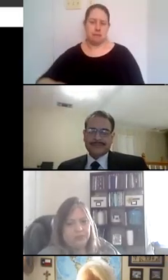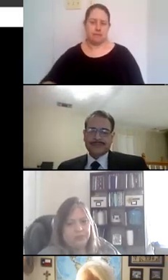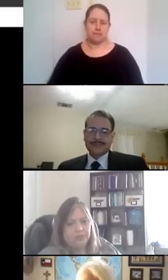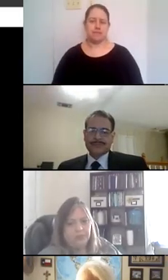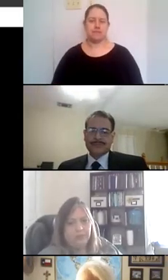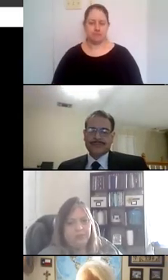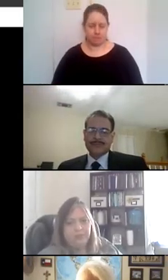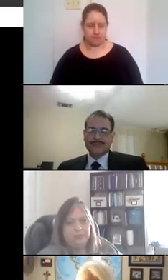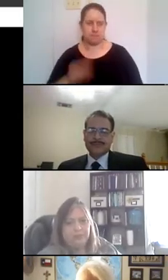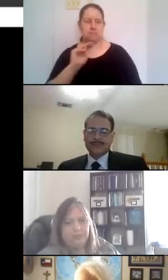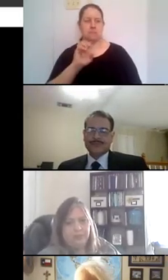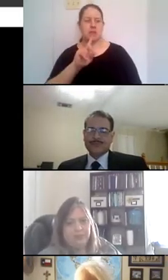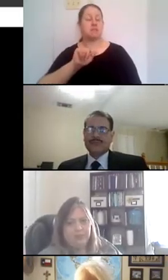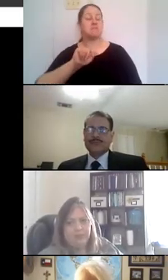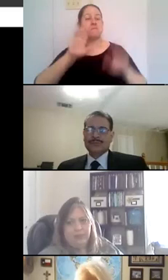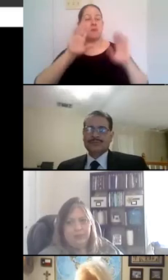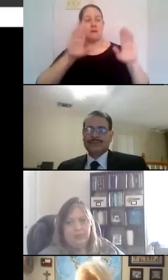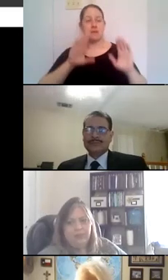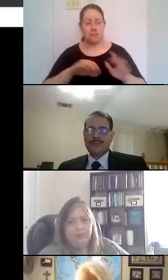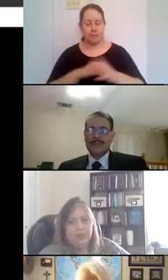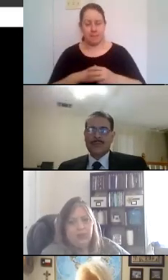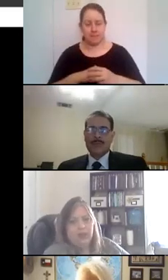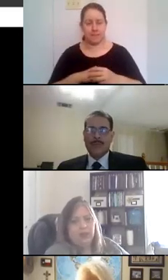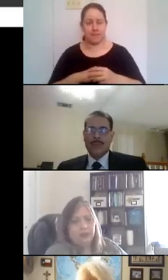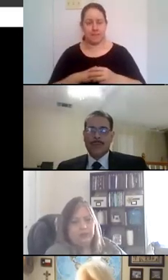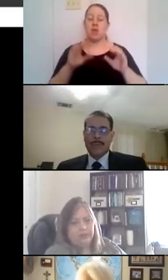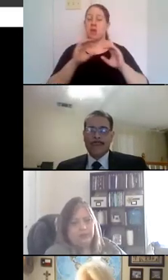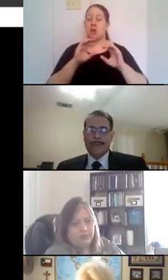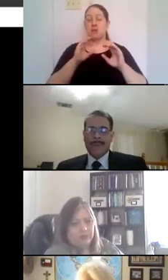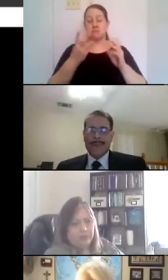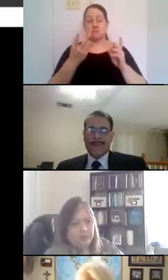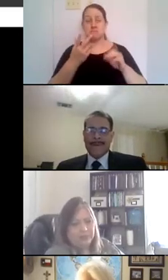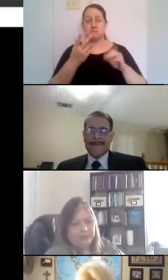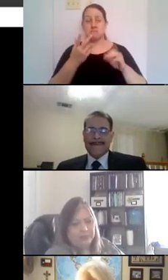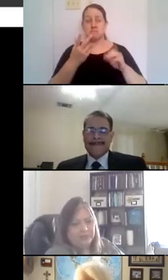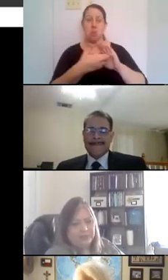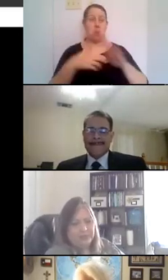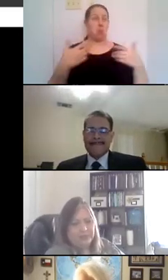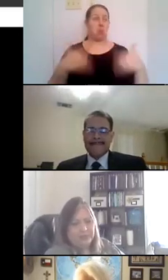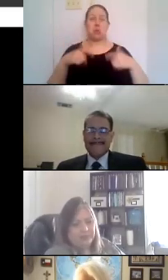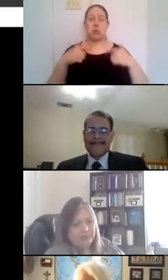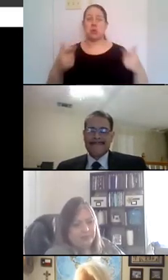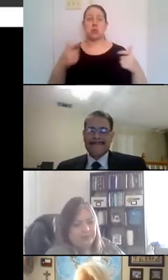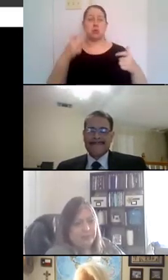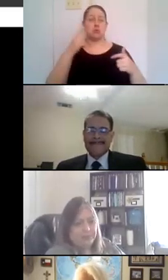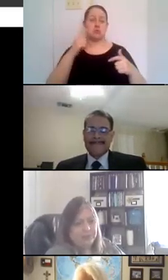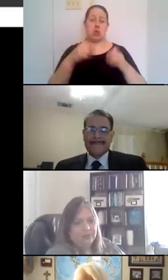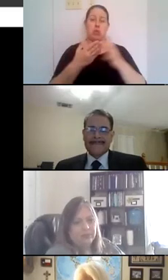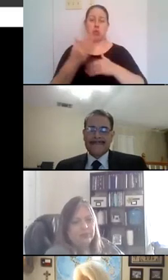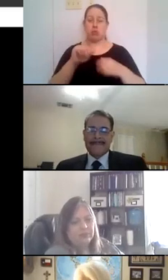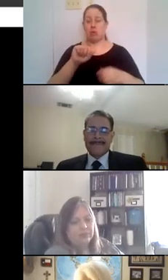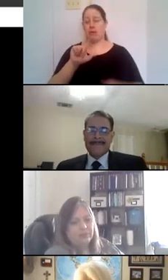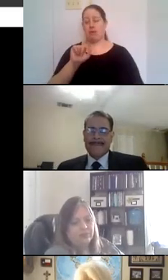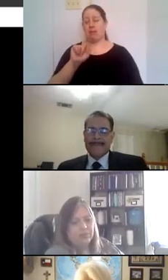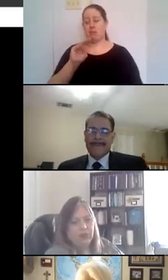That's awesome, Rick. That is exactly it. So no small role on your part through Workforce, Alamo Workforce. You guys are